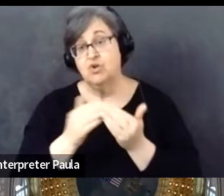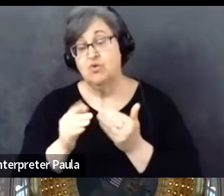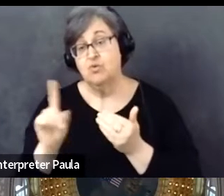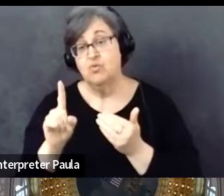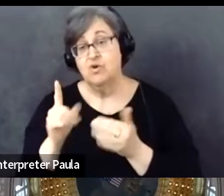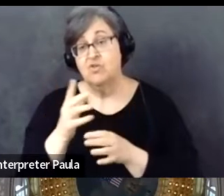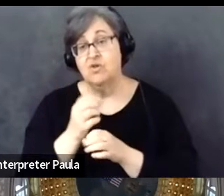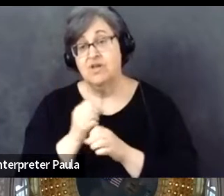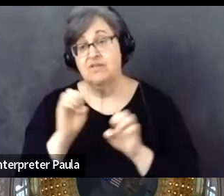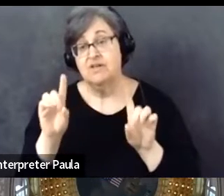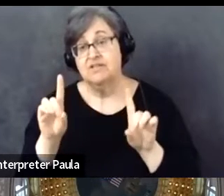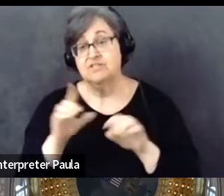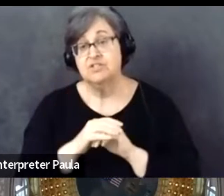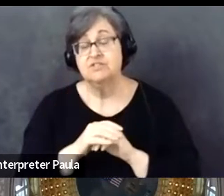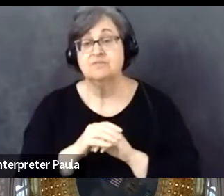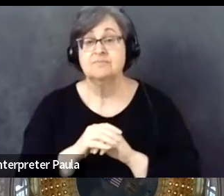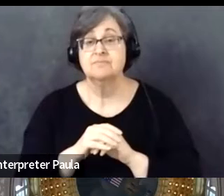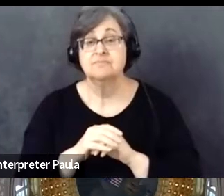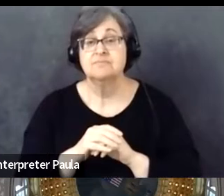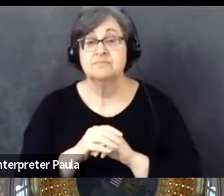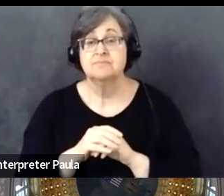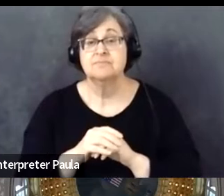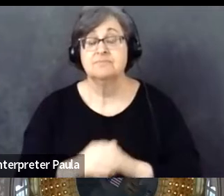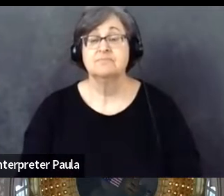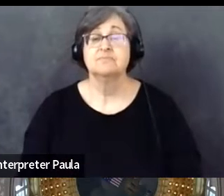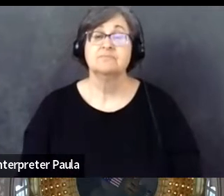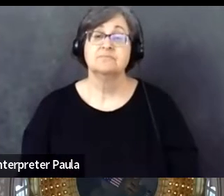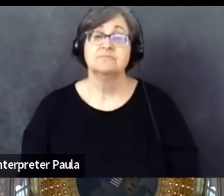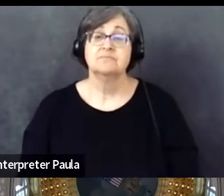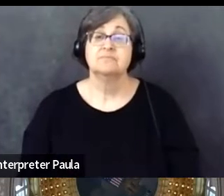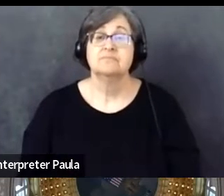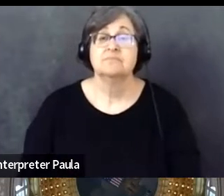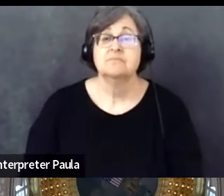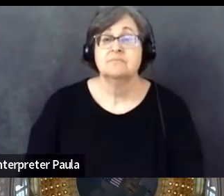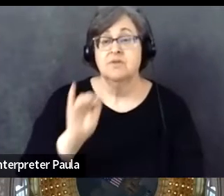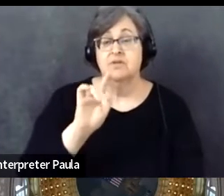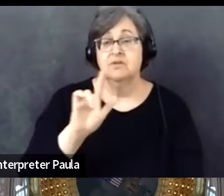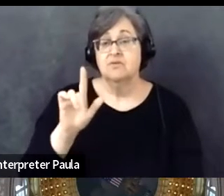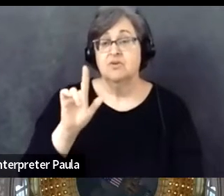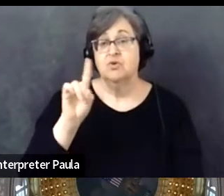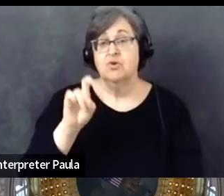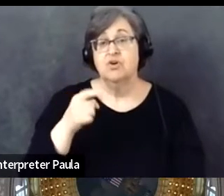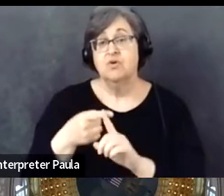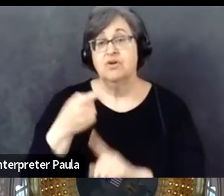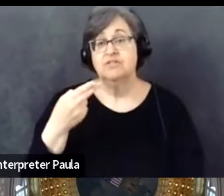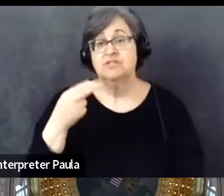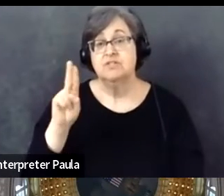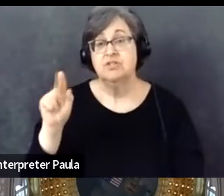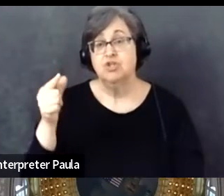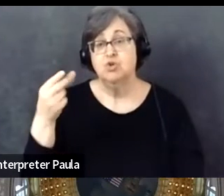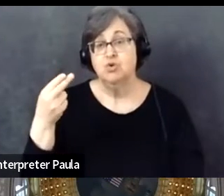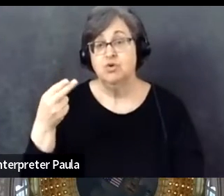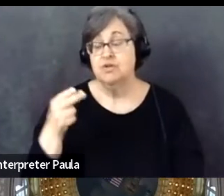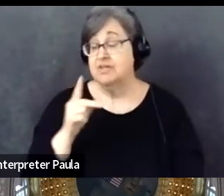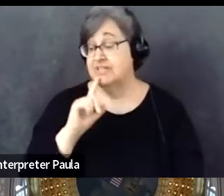their education? And so that's just Amy, we have a question from Hugh, and he said, is